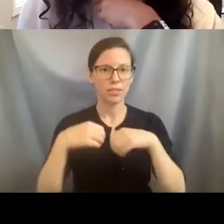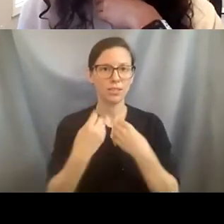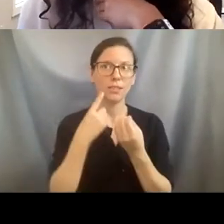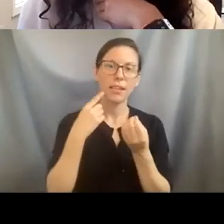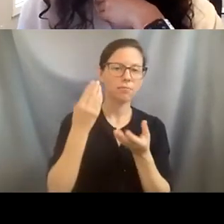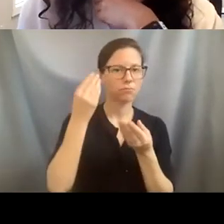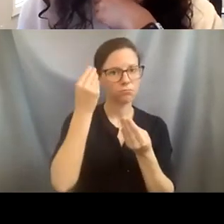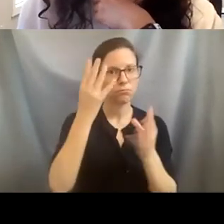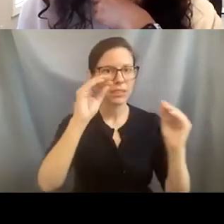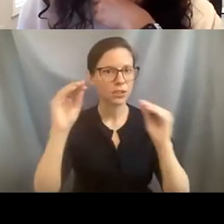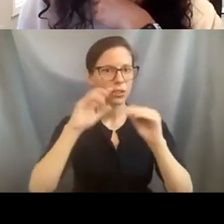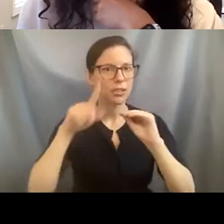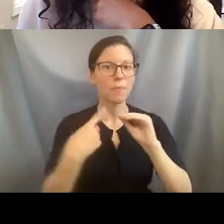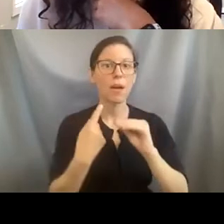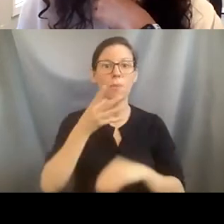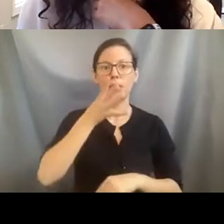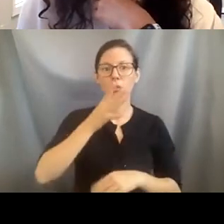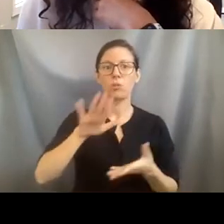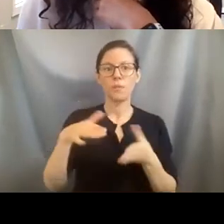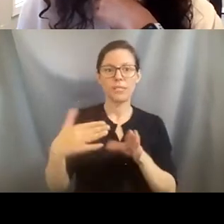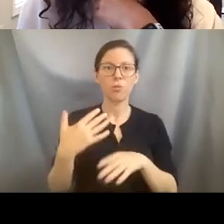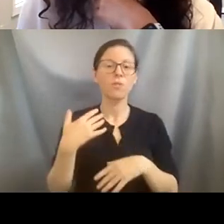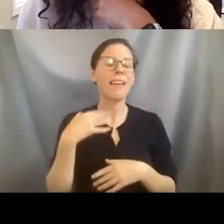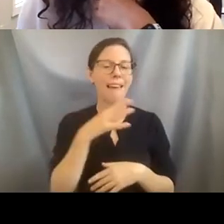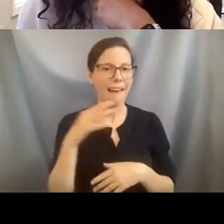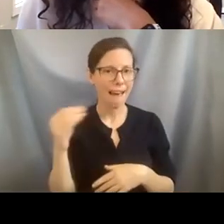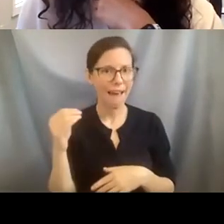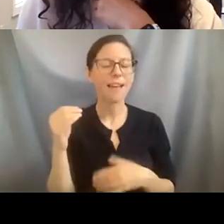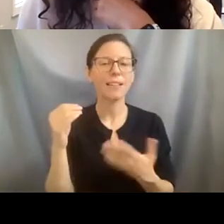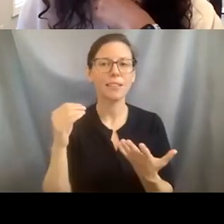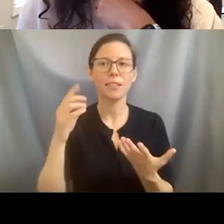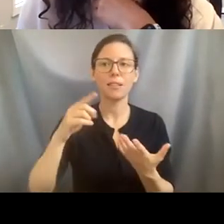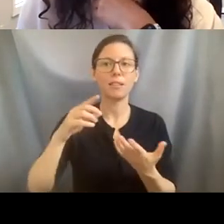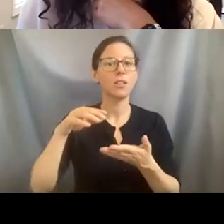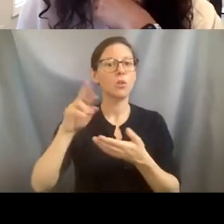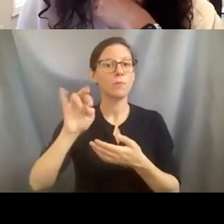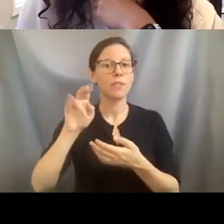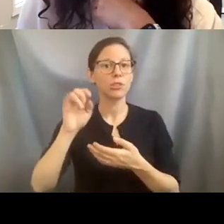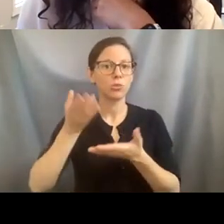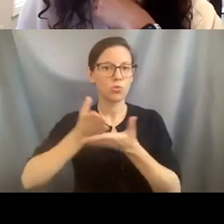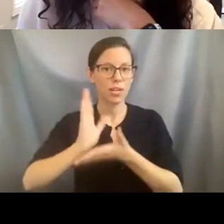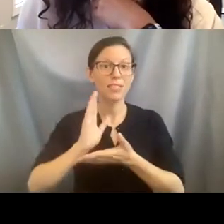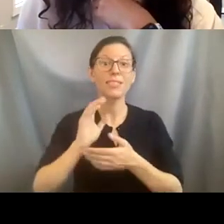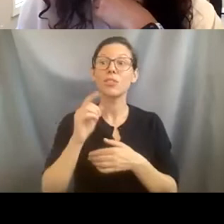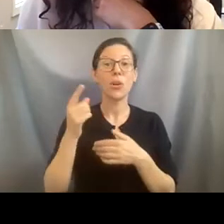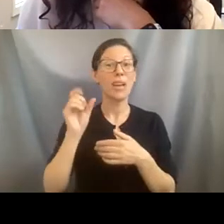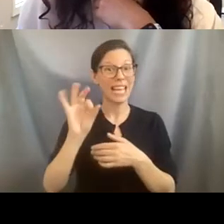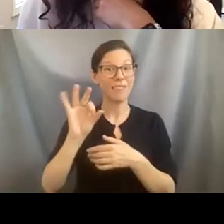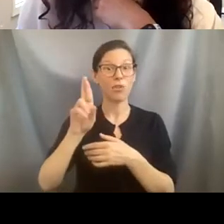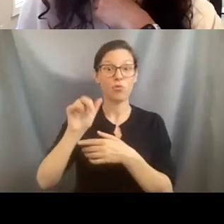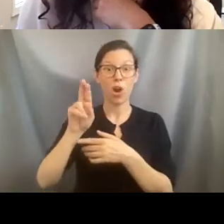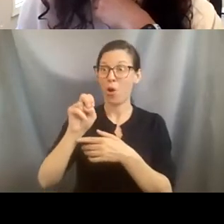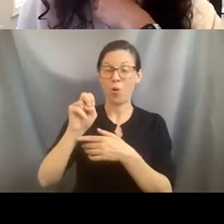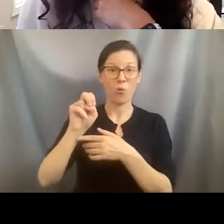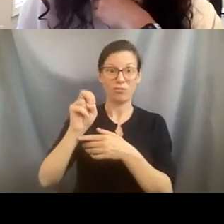rights issues. And so what it looks like if Roe is overturned for people of color specifically is